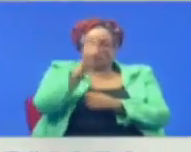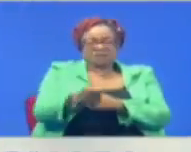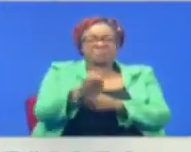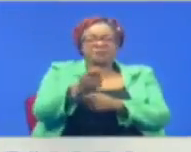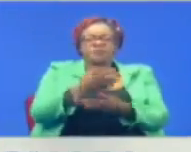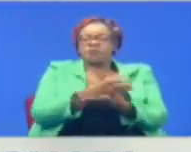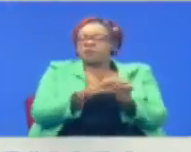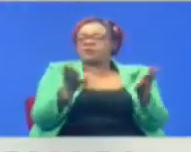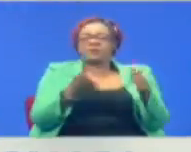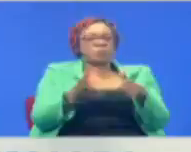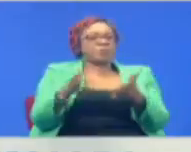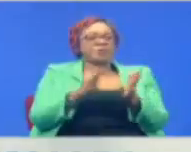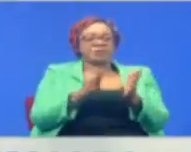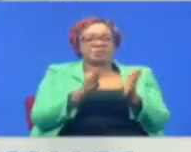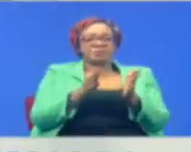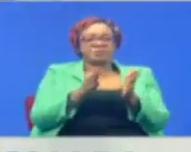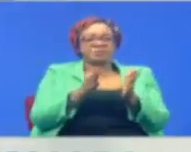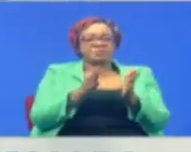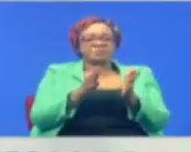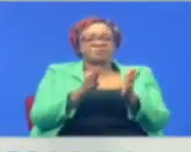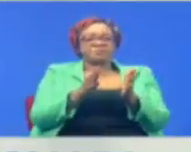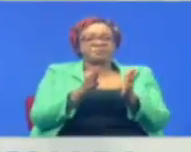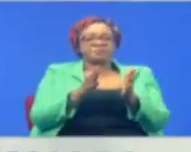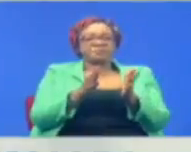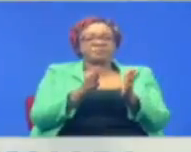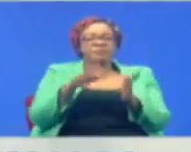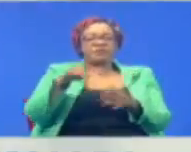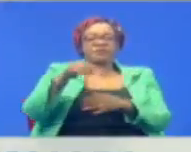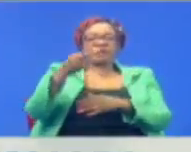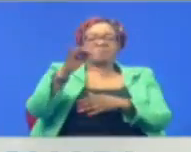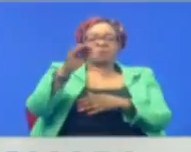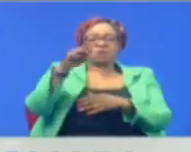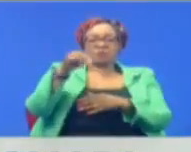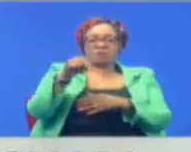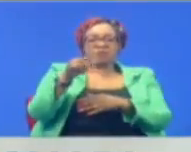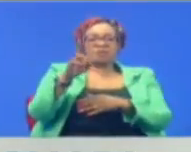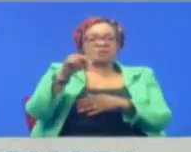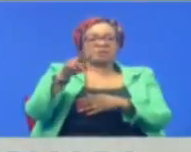namna ya utendakazi wake. Filemon Kimayo, NTV.